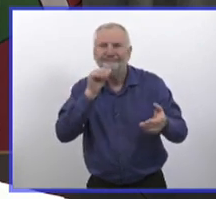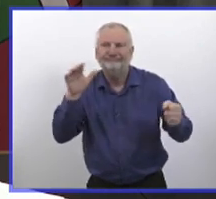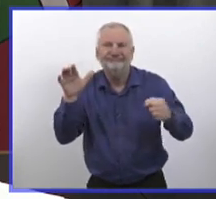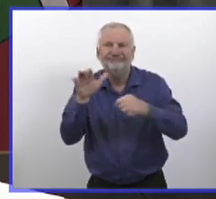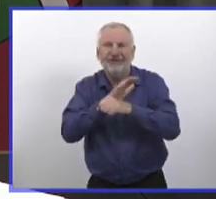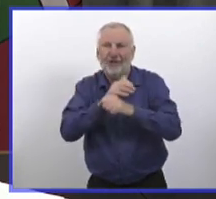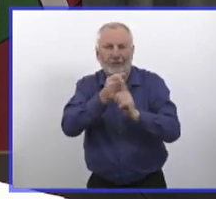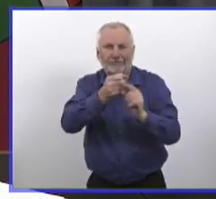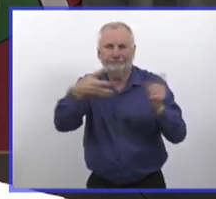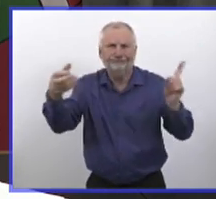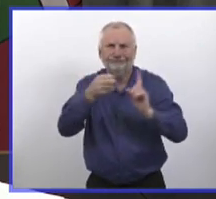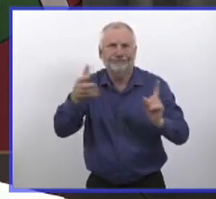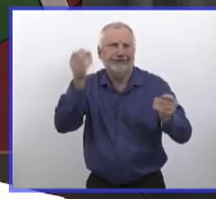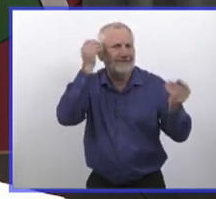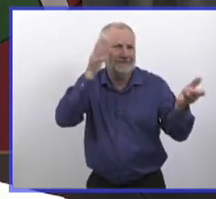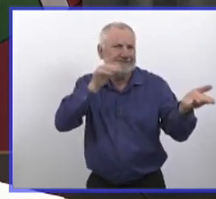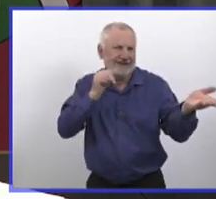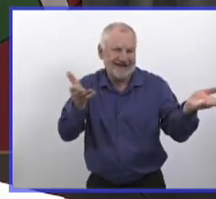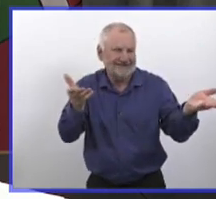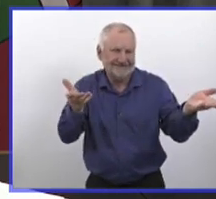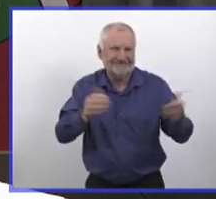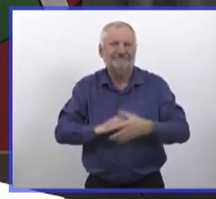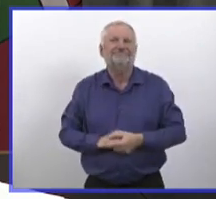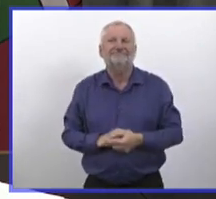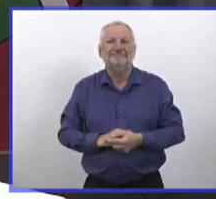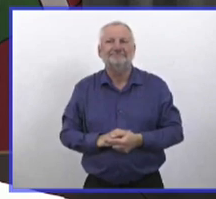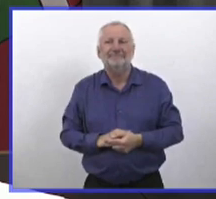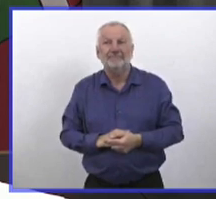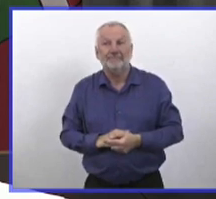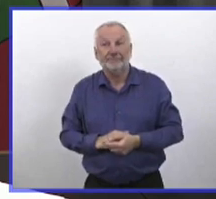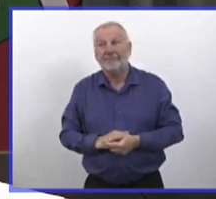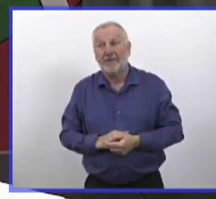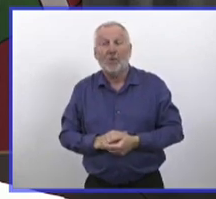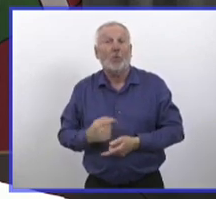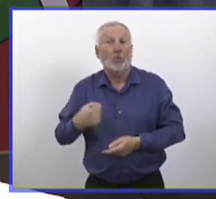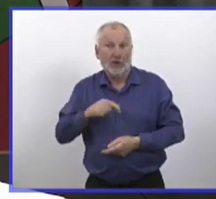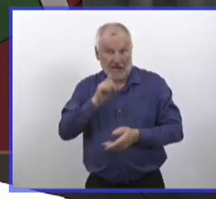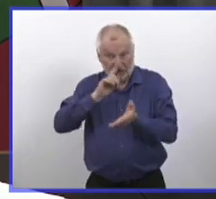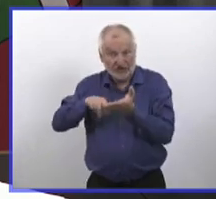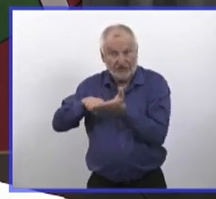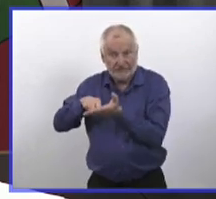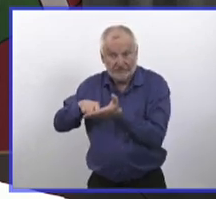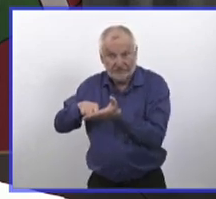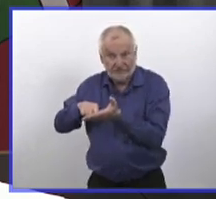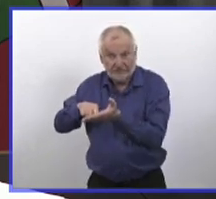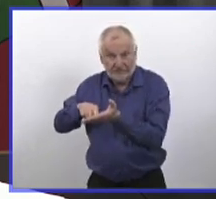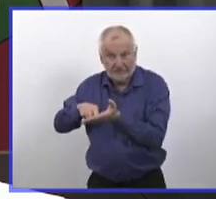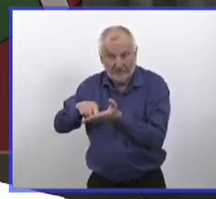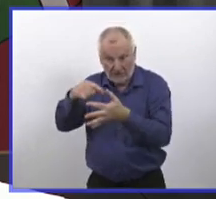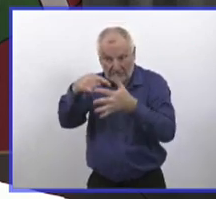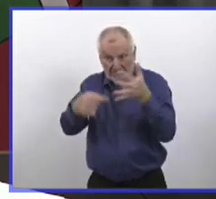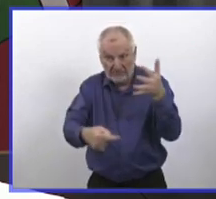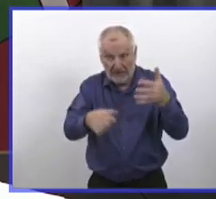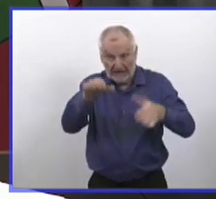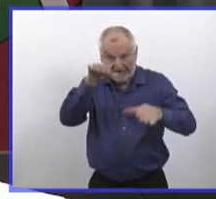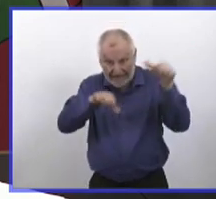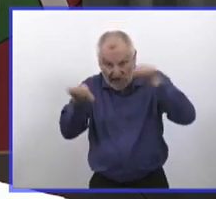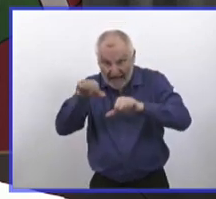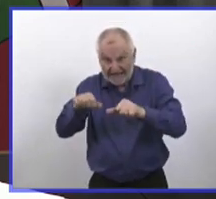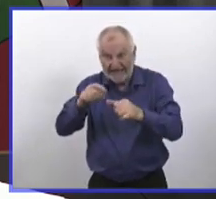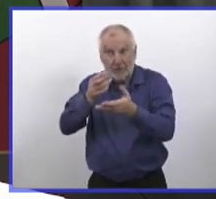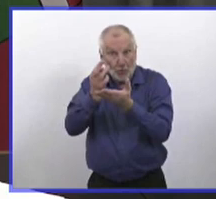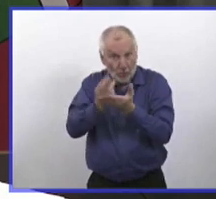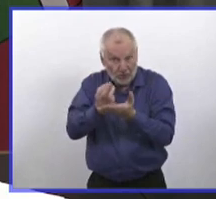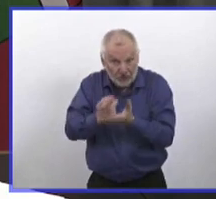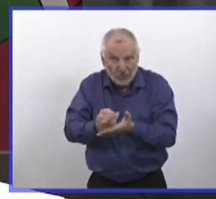When we do our surveillance and epidemiology and our reporting, we have anonymous data. So we can say, approximately how many